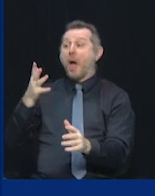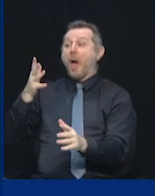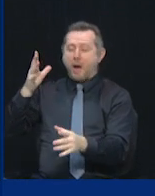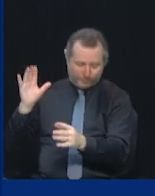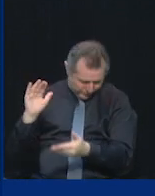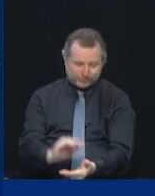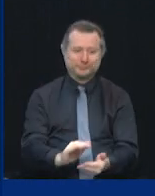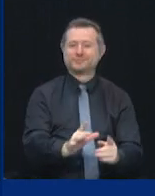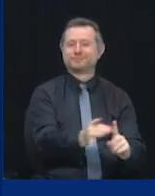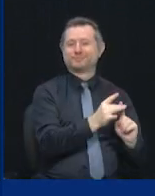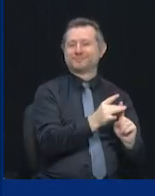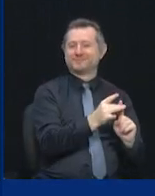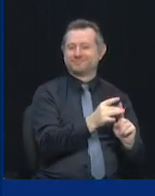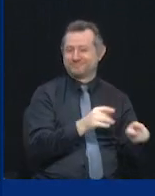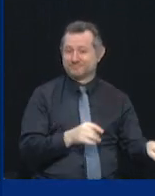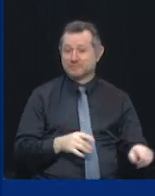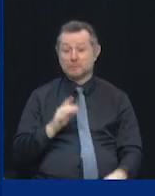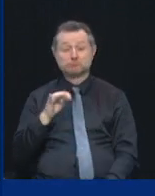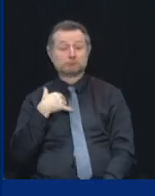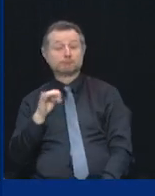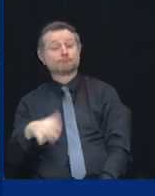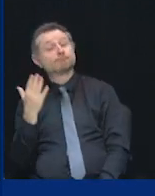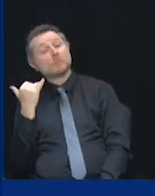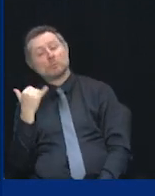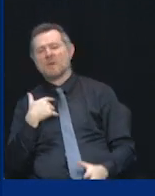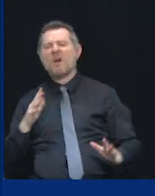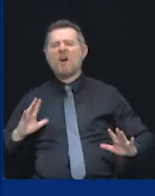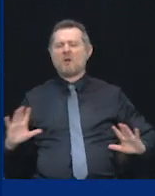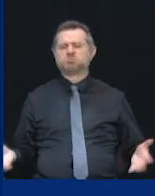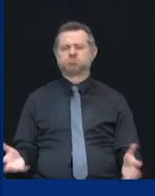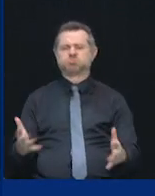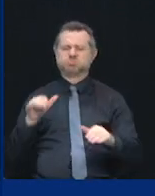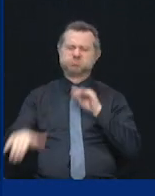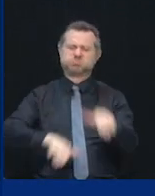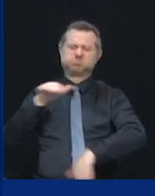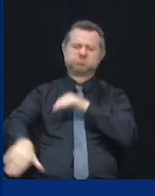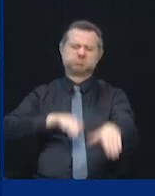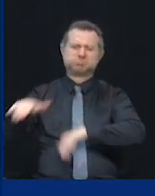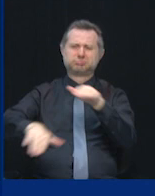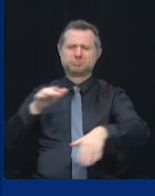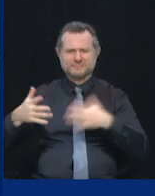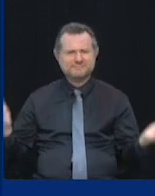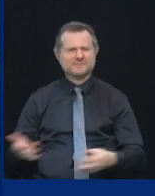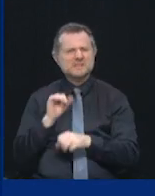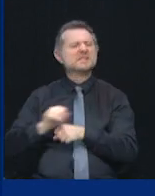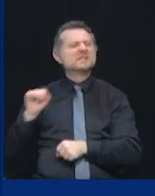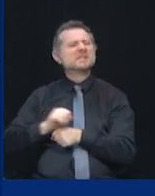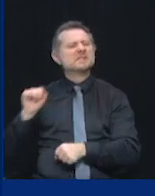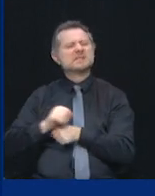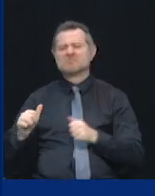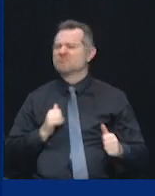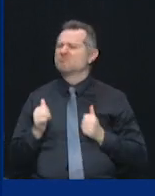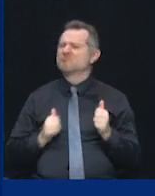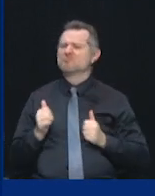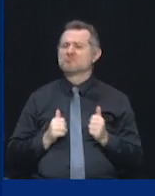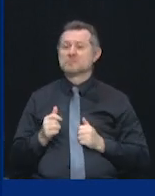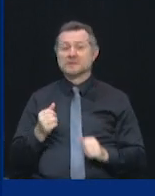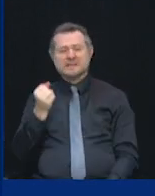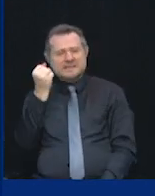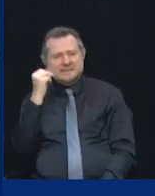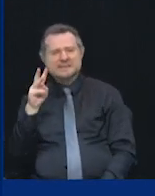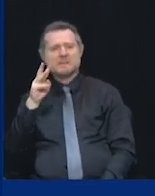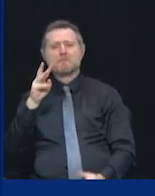That's why we are so aggressive on vaccinations. We're doing everything we can, every way we can. 16 million total doses. We're now